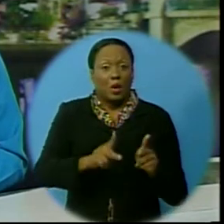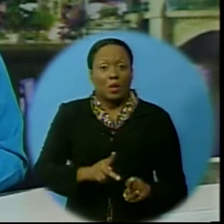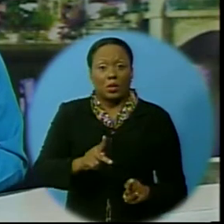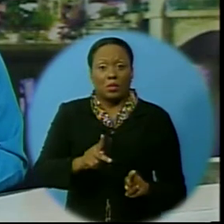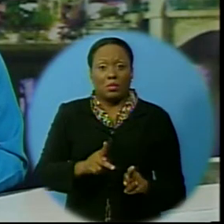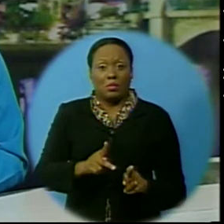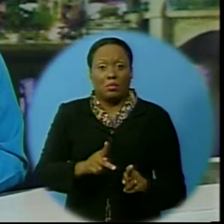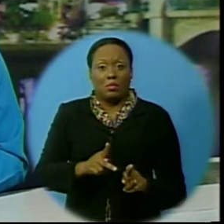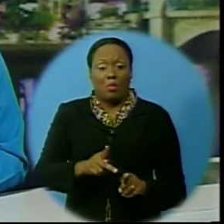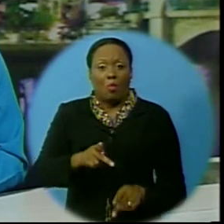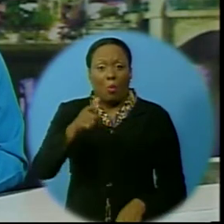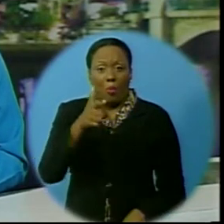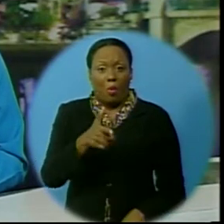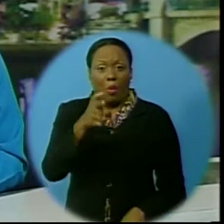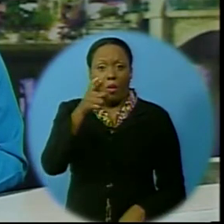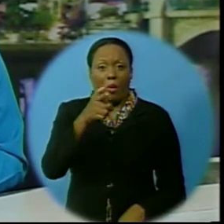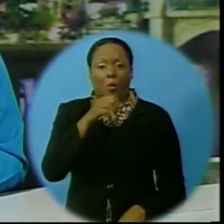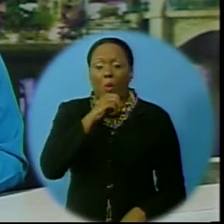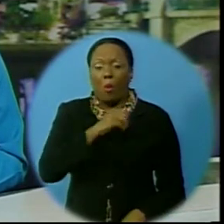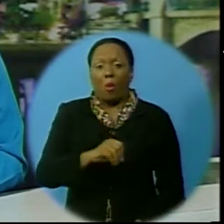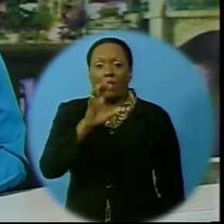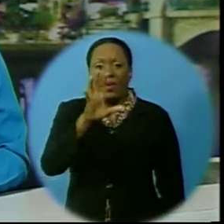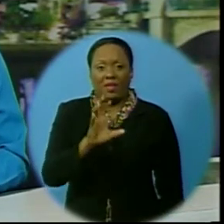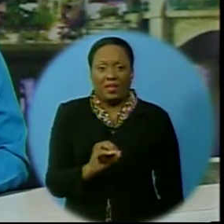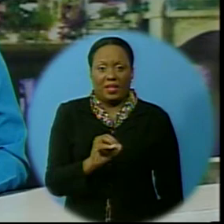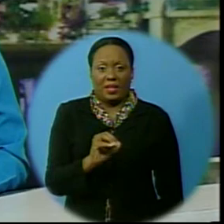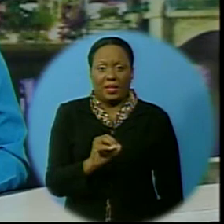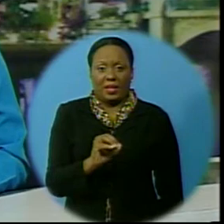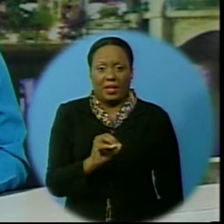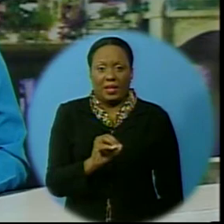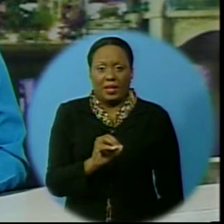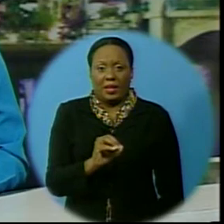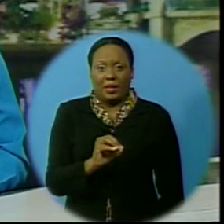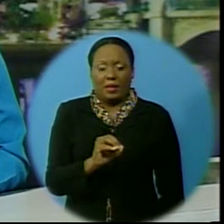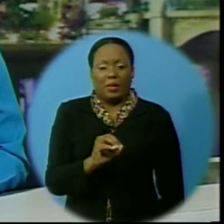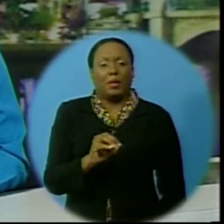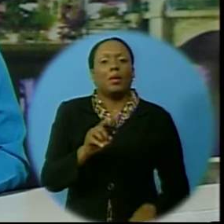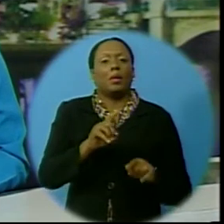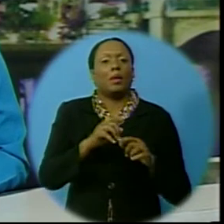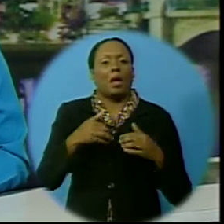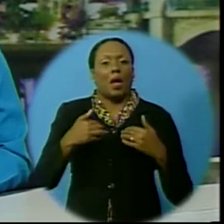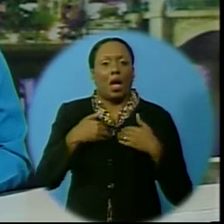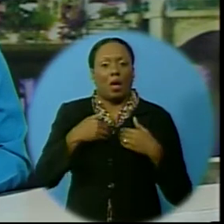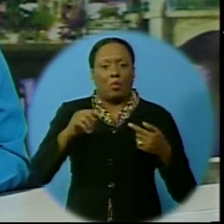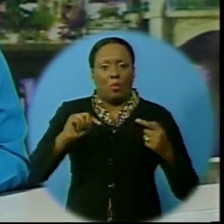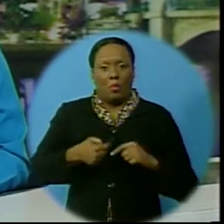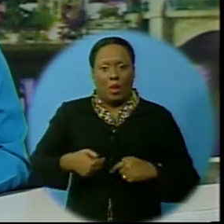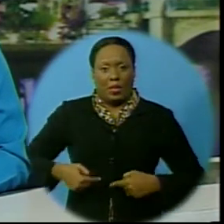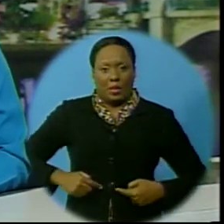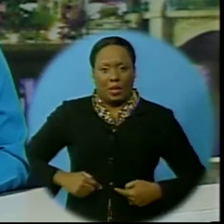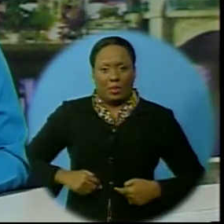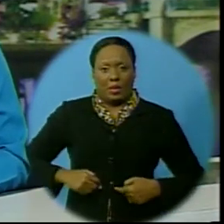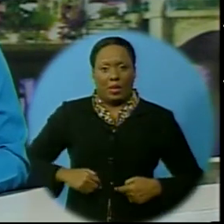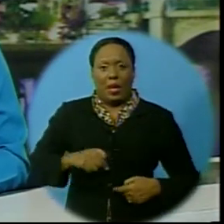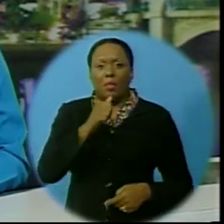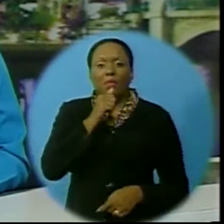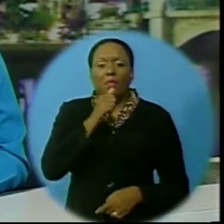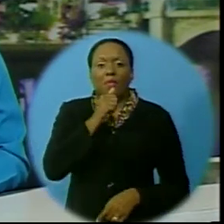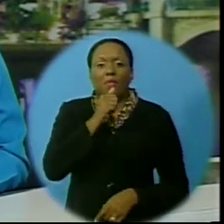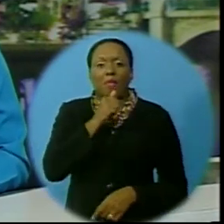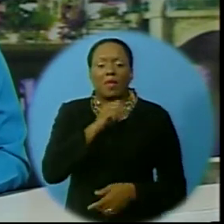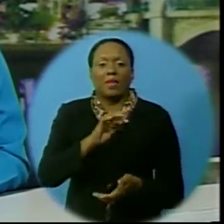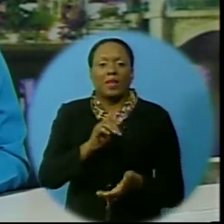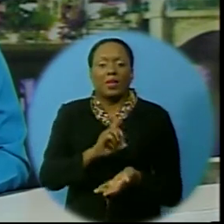Meanwhile, 50-year-old Lavastin Callender received a non-life-threatening wound to his stomach and sought private medical